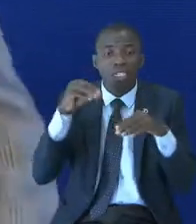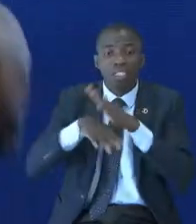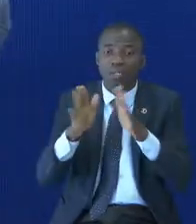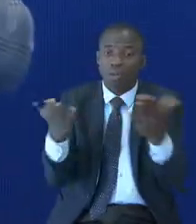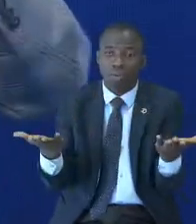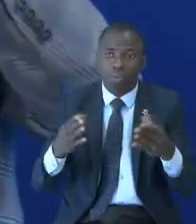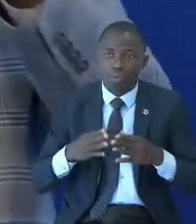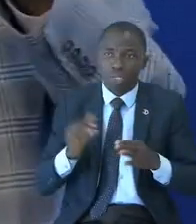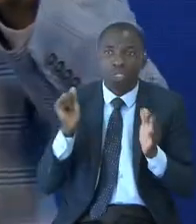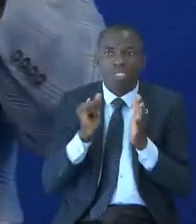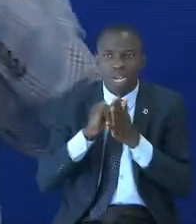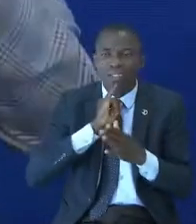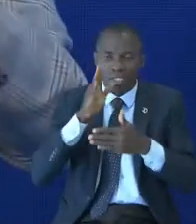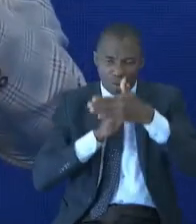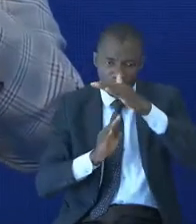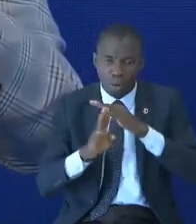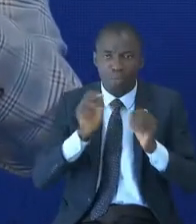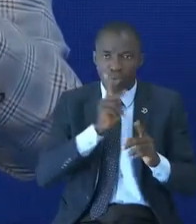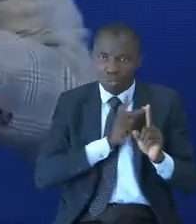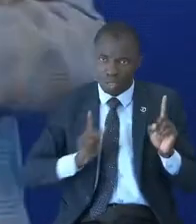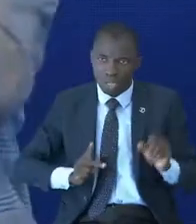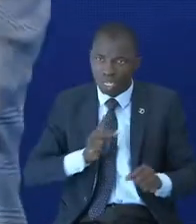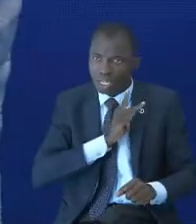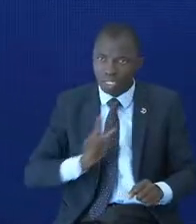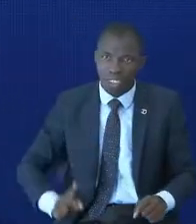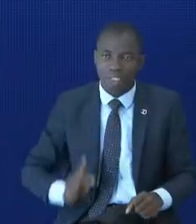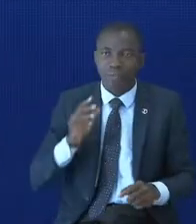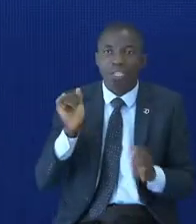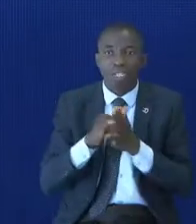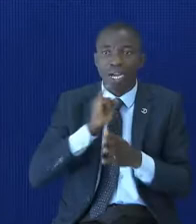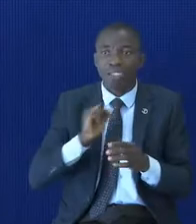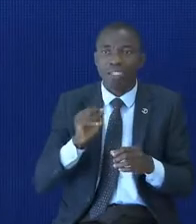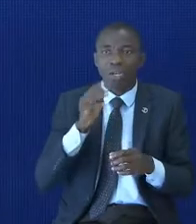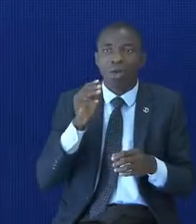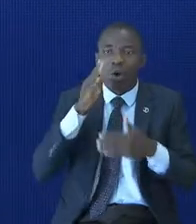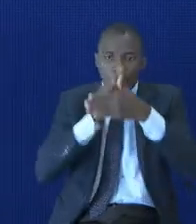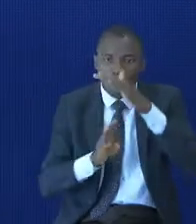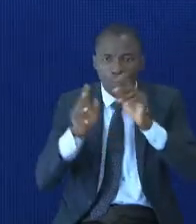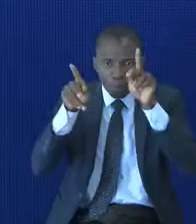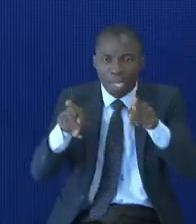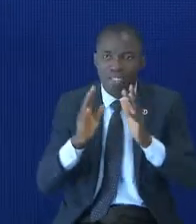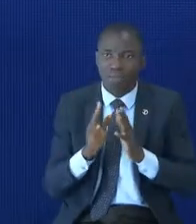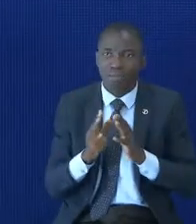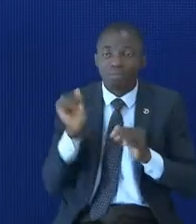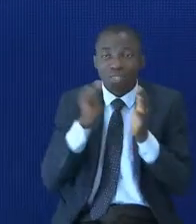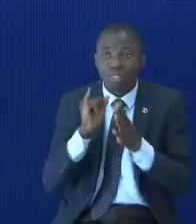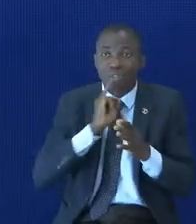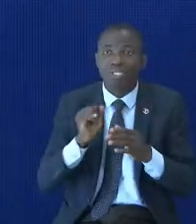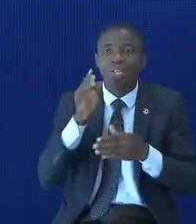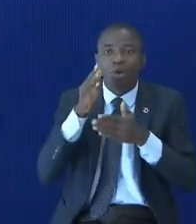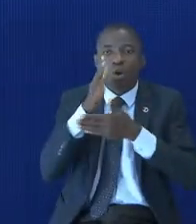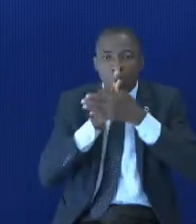open. That's a humble king. That's a humble monarch. That's a humble